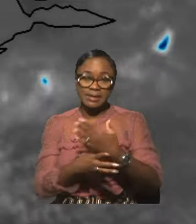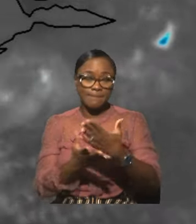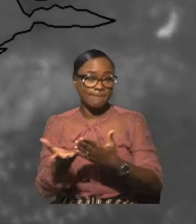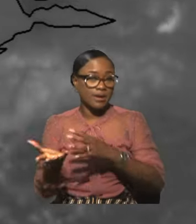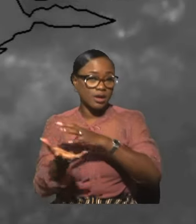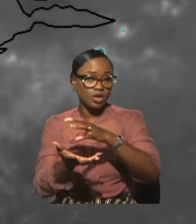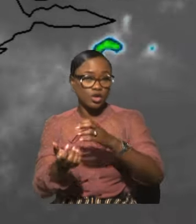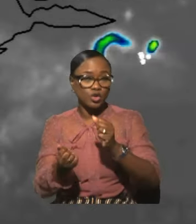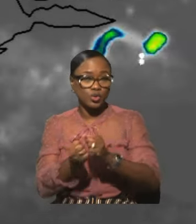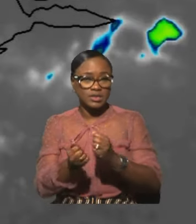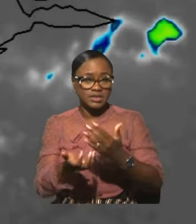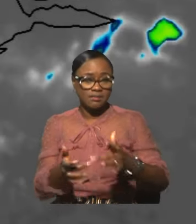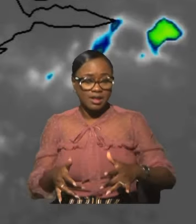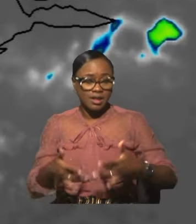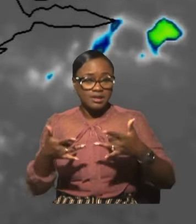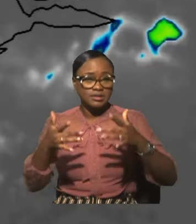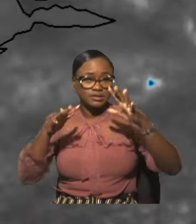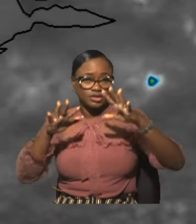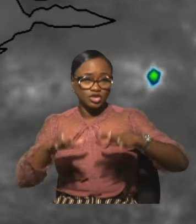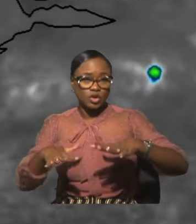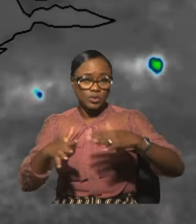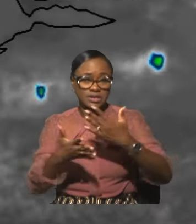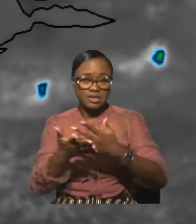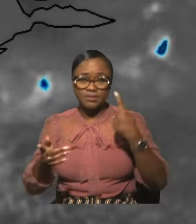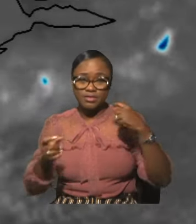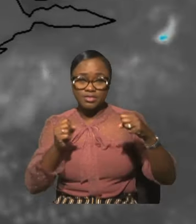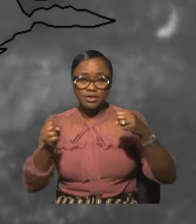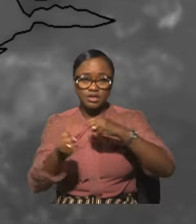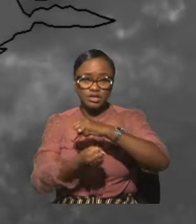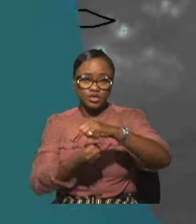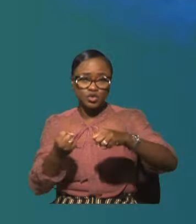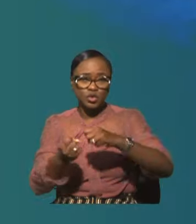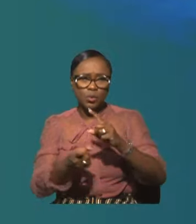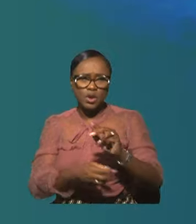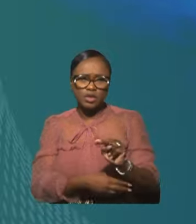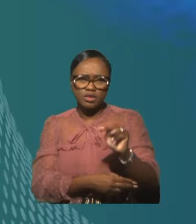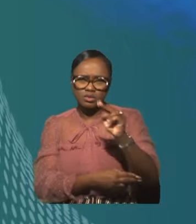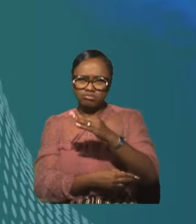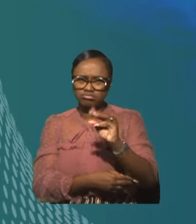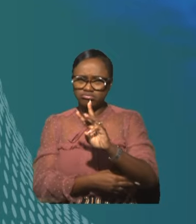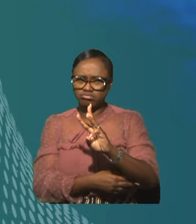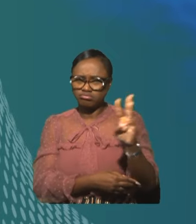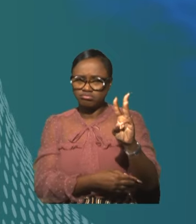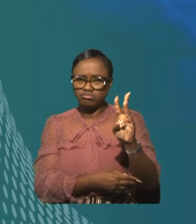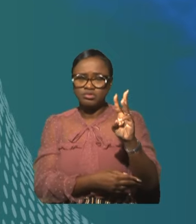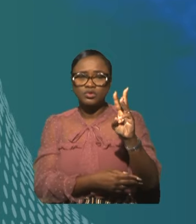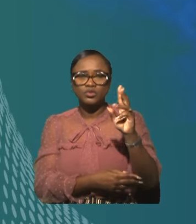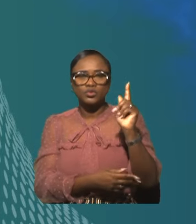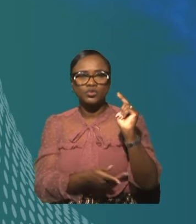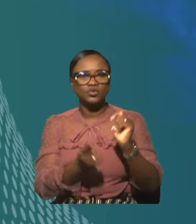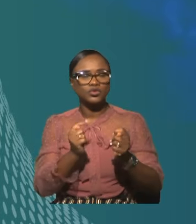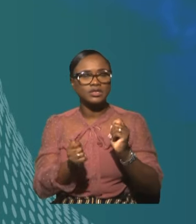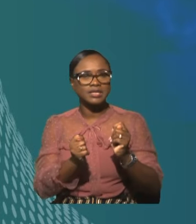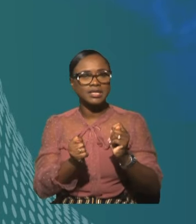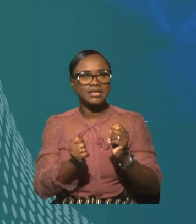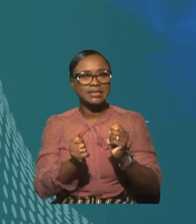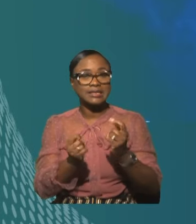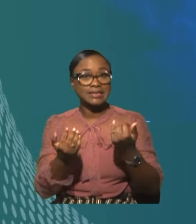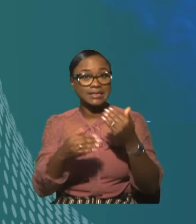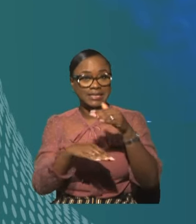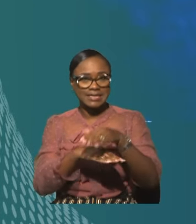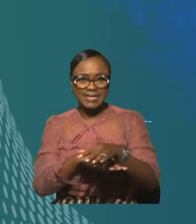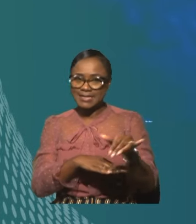with periods of light to moderate showers and isolated thunderstorms, particularly over the northern and western parts of Trinidad. Tonight, expect much